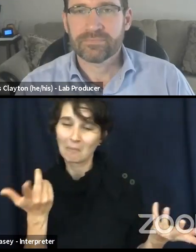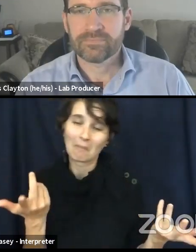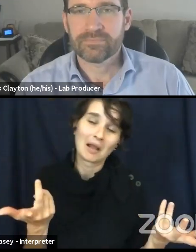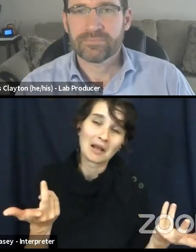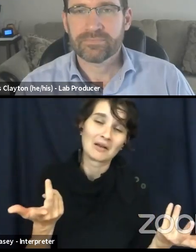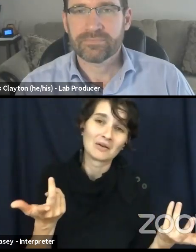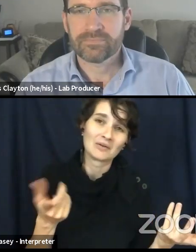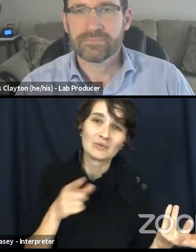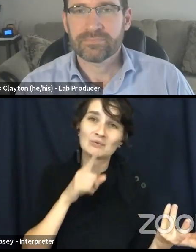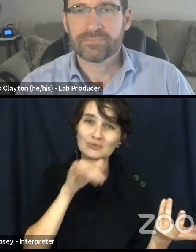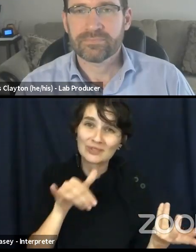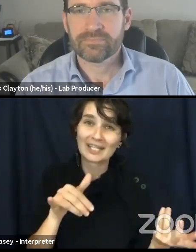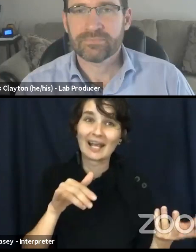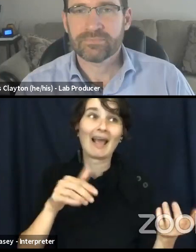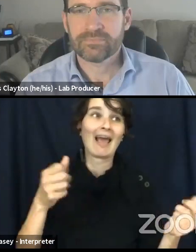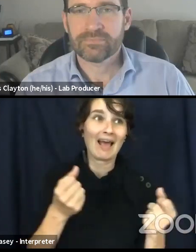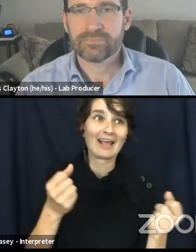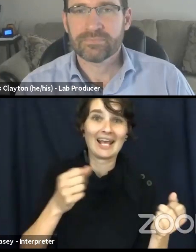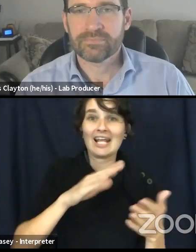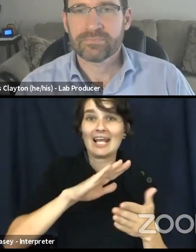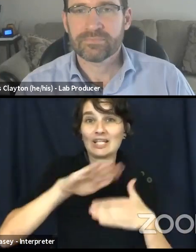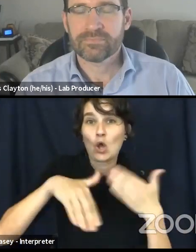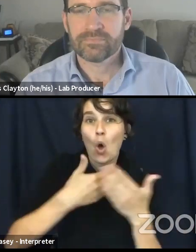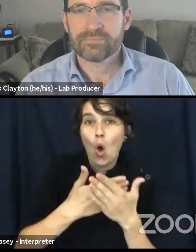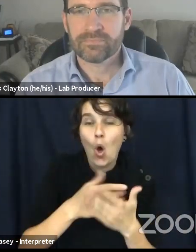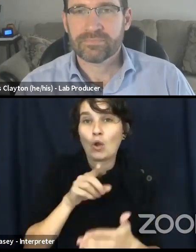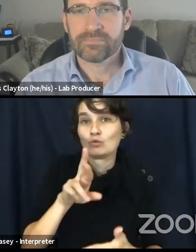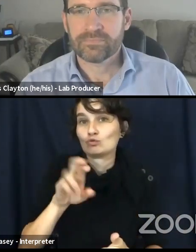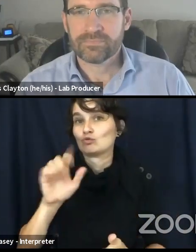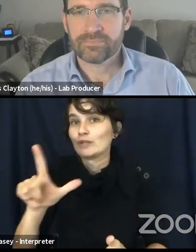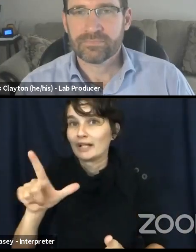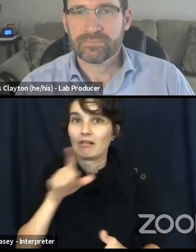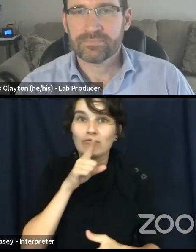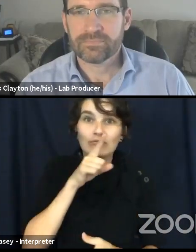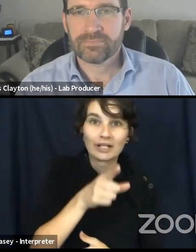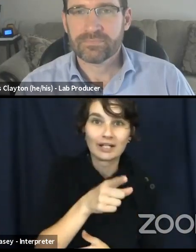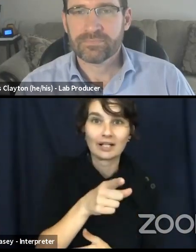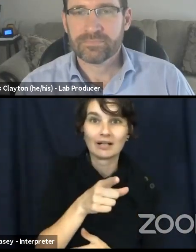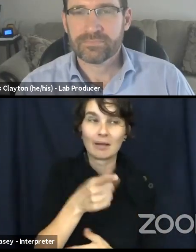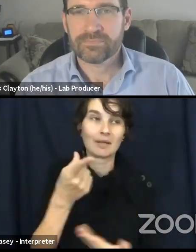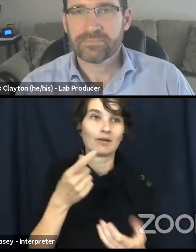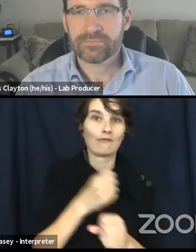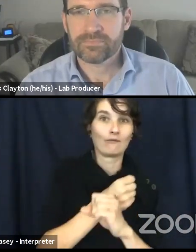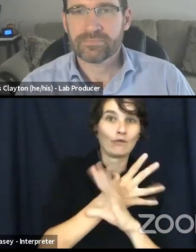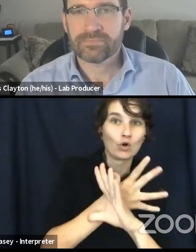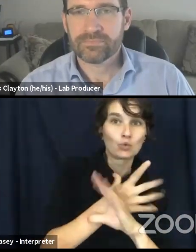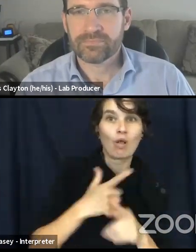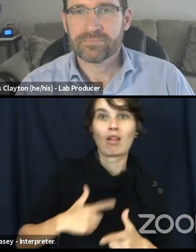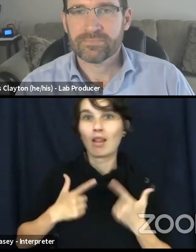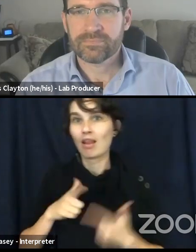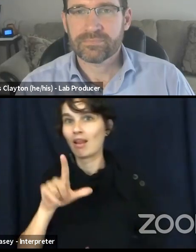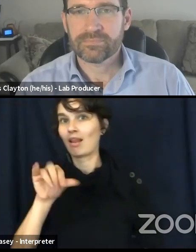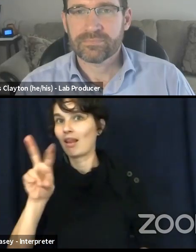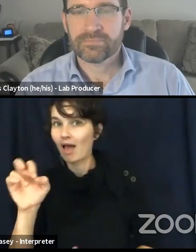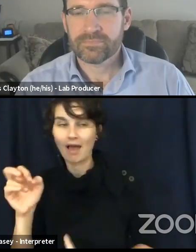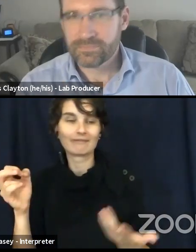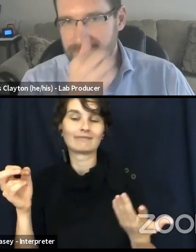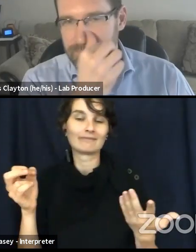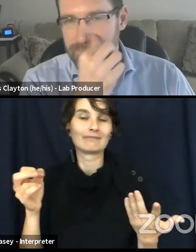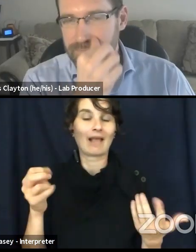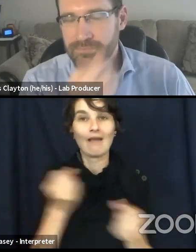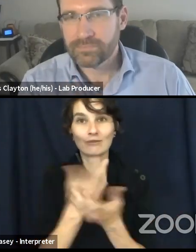all, you know, it's all, we're having real experiences in virtual and real and live and dead context. So I guess for